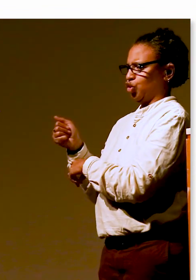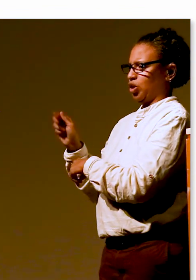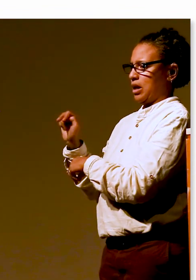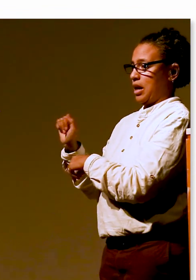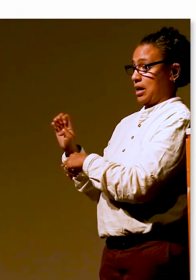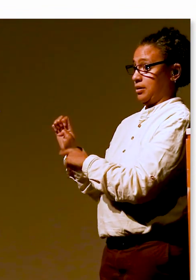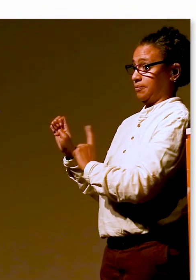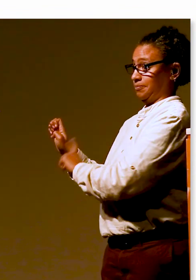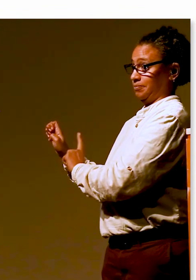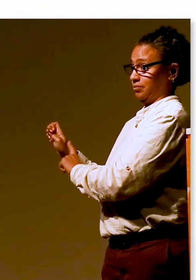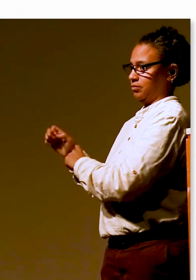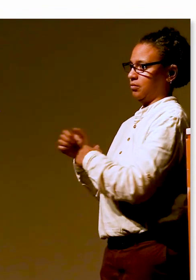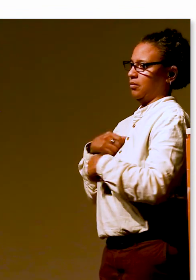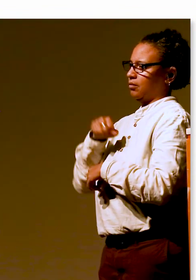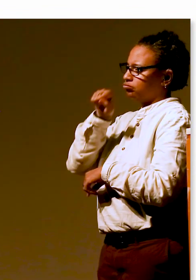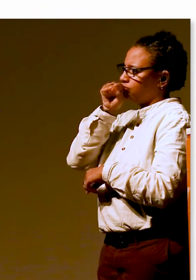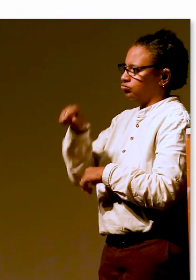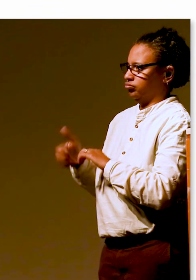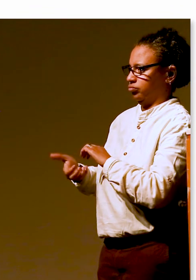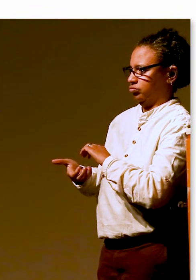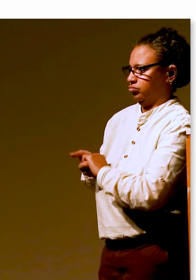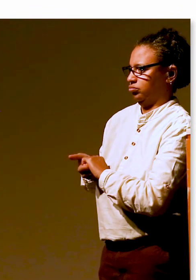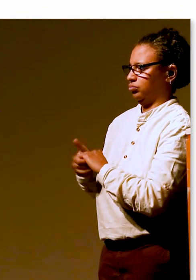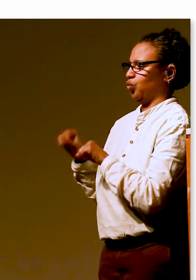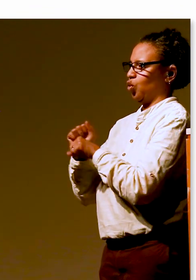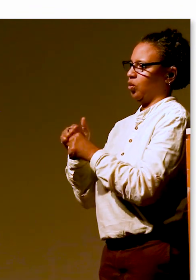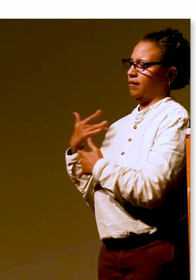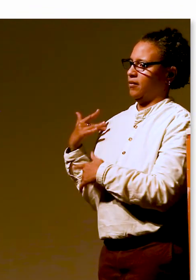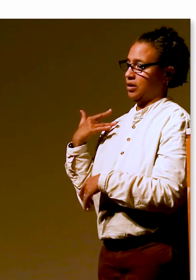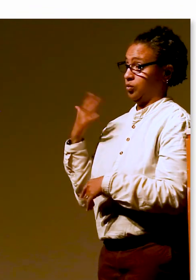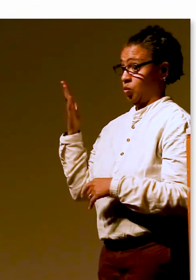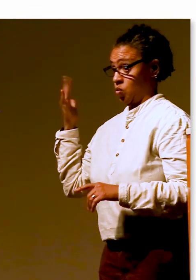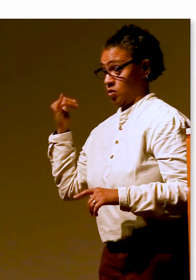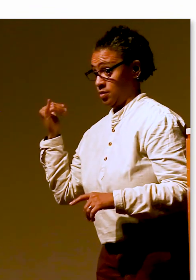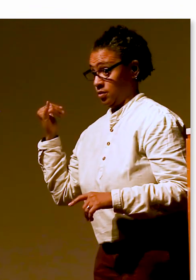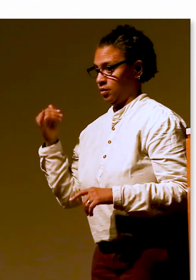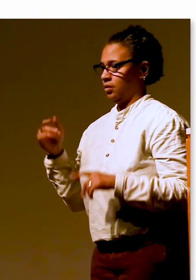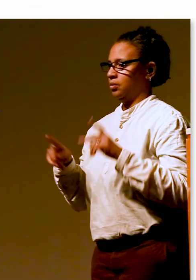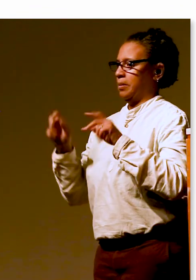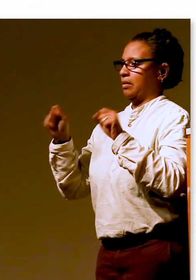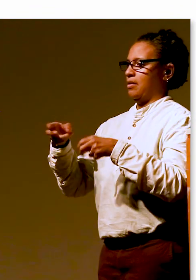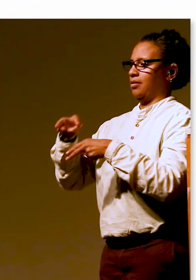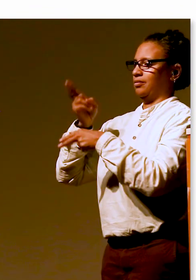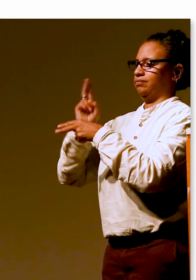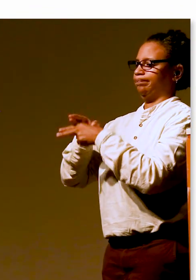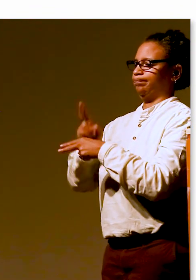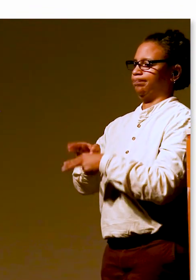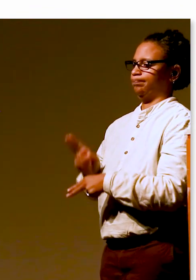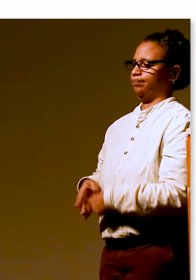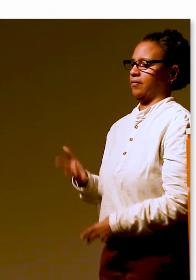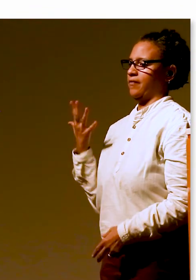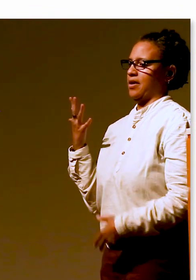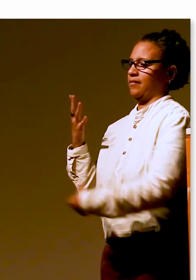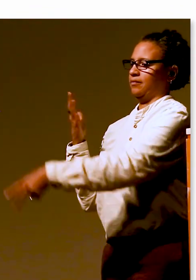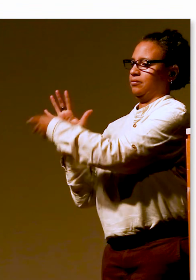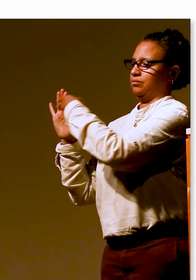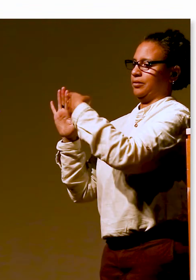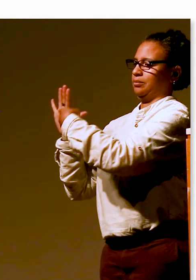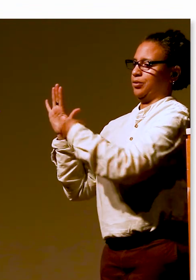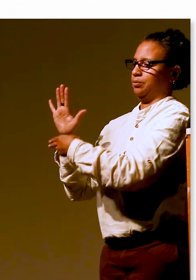do takeovers, and just maybe your thoughts on the whole fashion industry as a whole. Yeah. Fashion, like art,